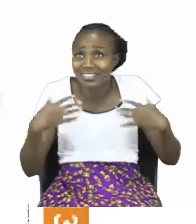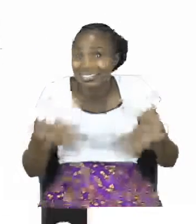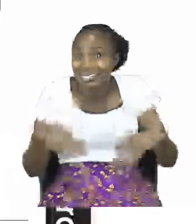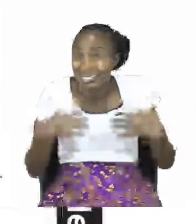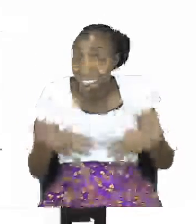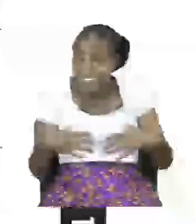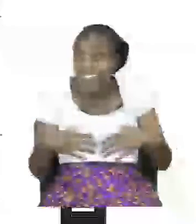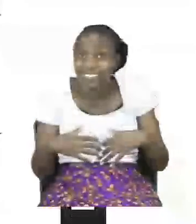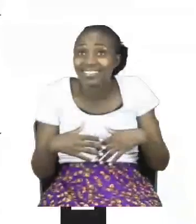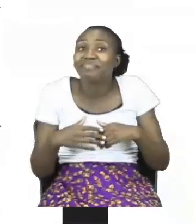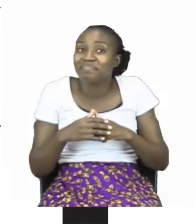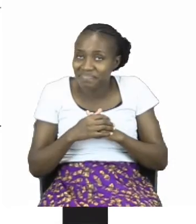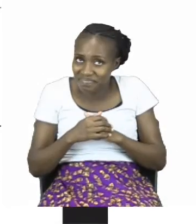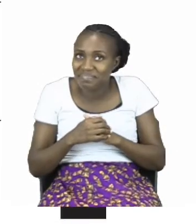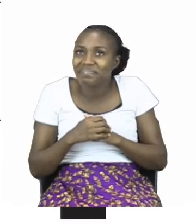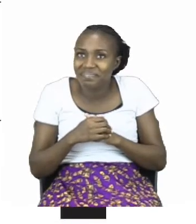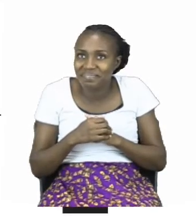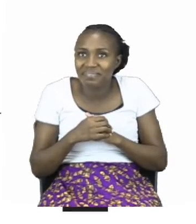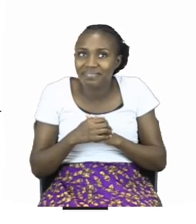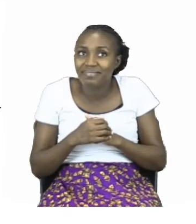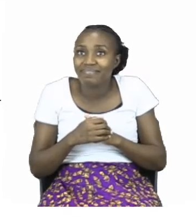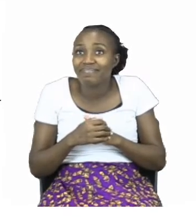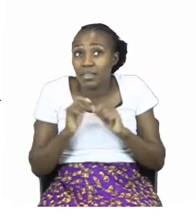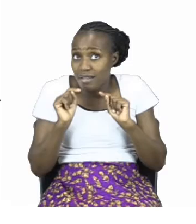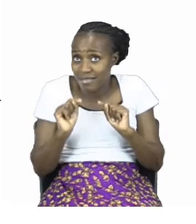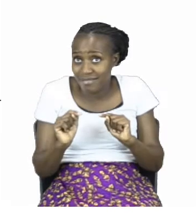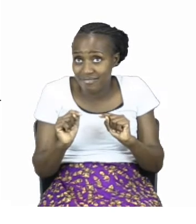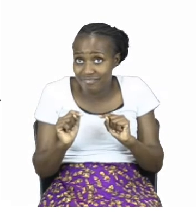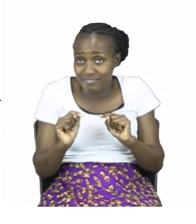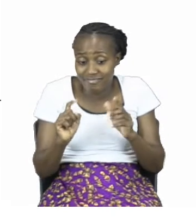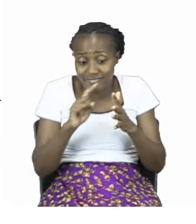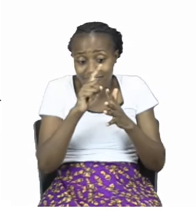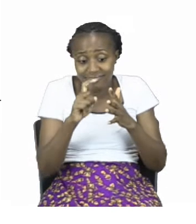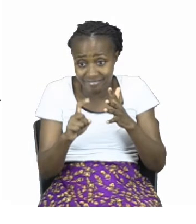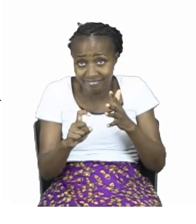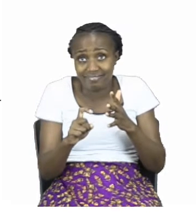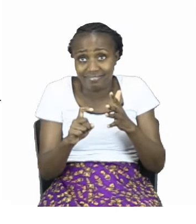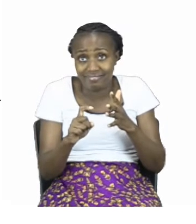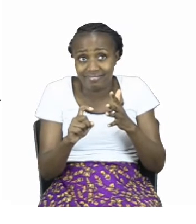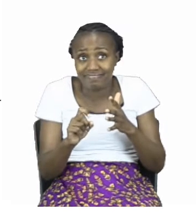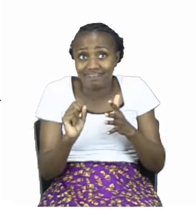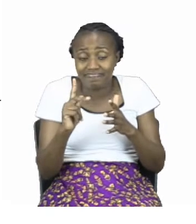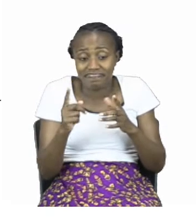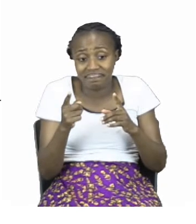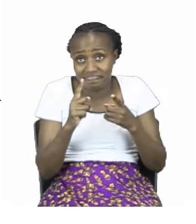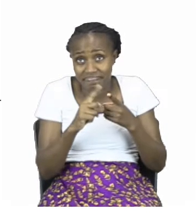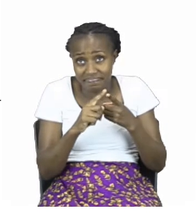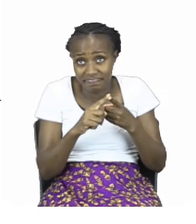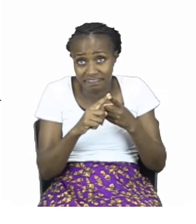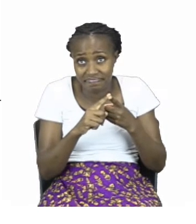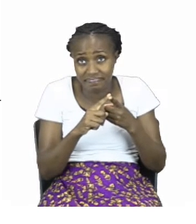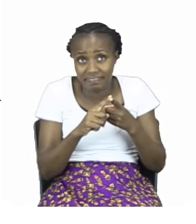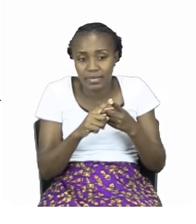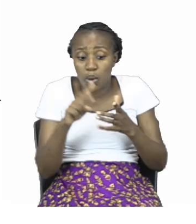now we know all about the story. So now that we have read it the first time, it's time to look at our questions. Remember, we read